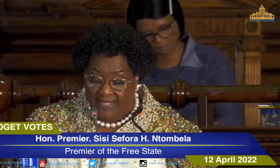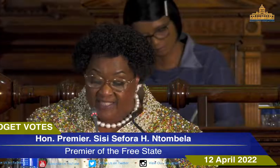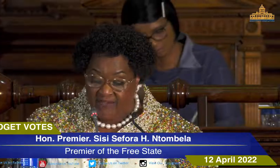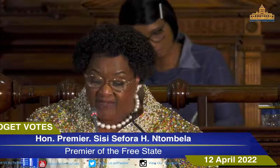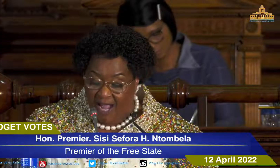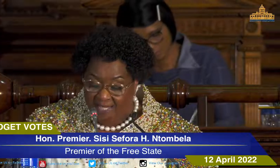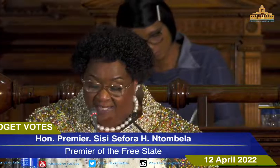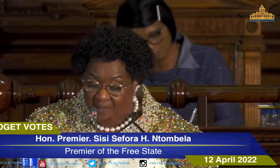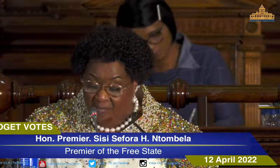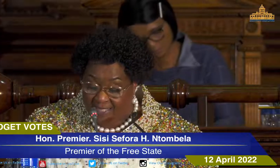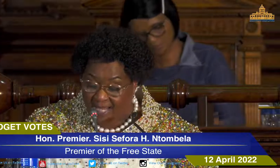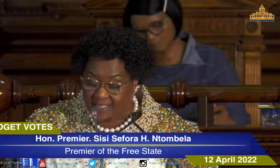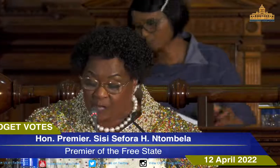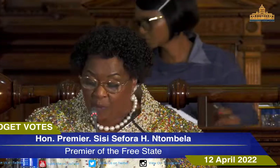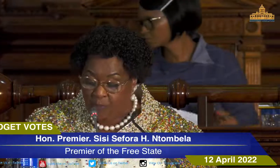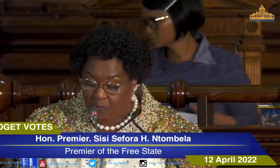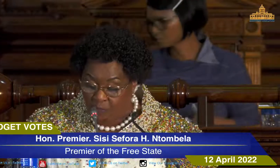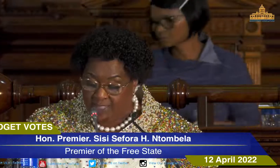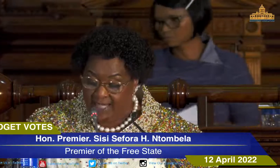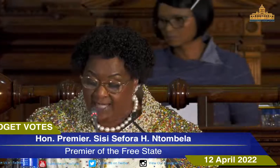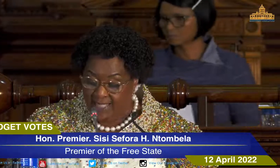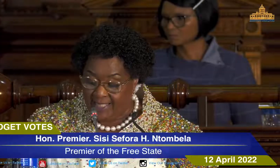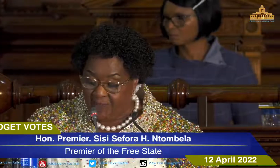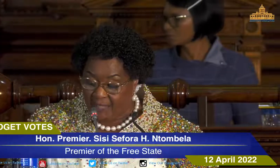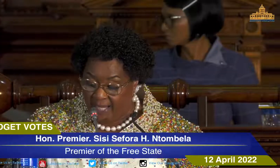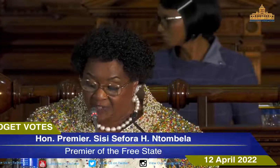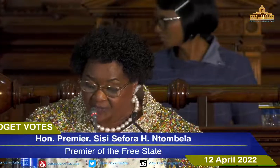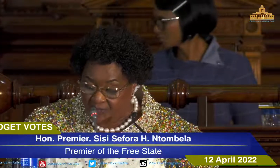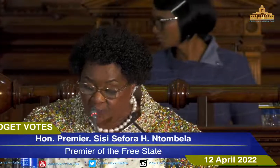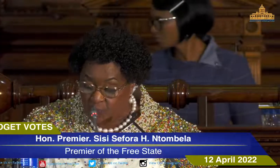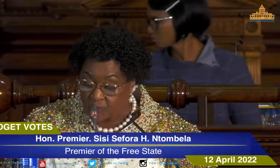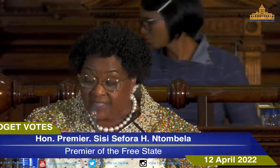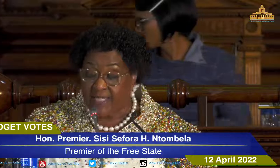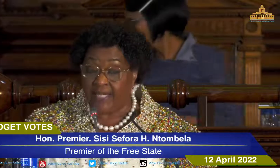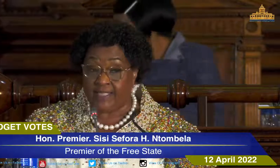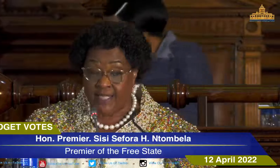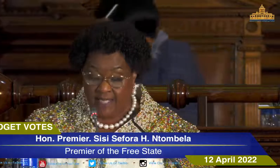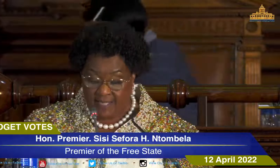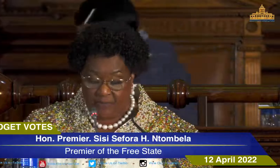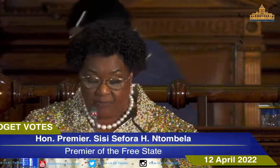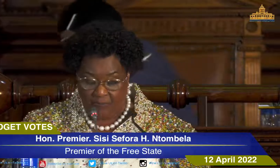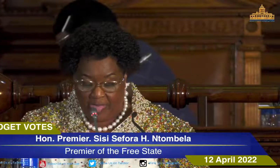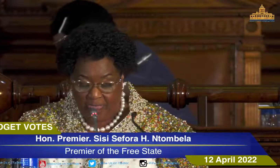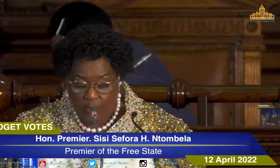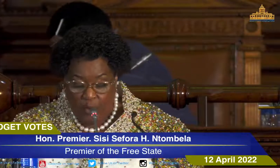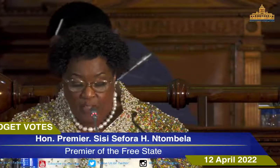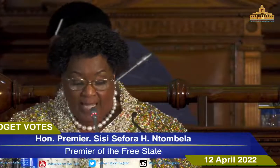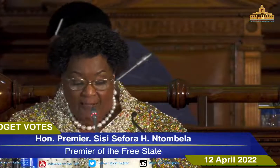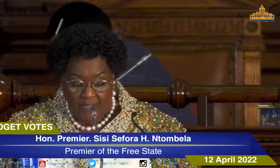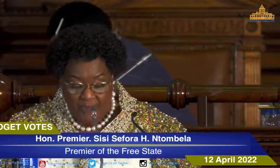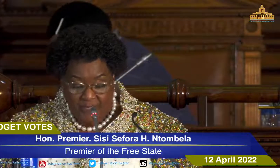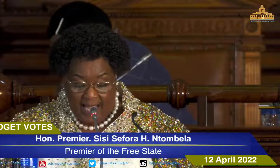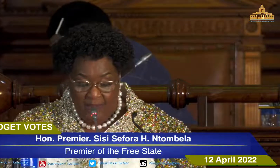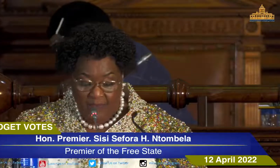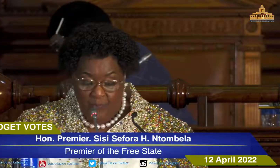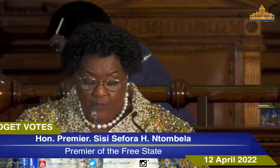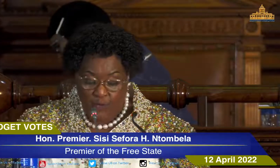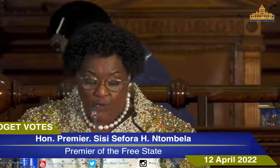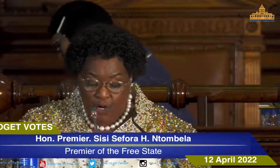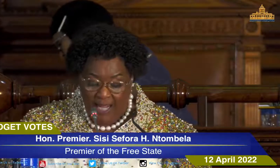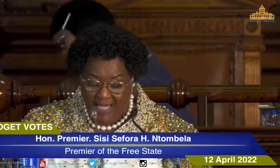be identified and measured, put in place to mitigate them. Honorable